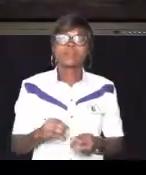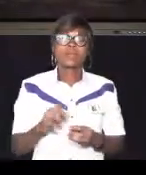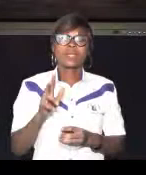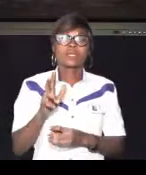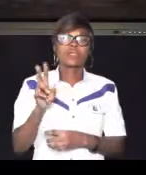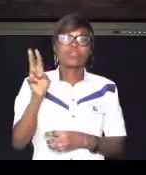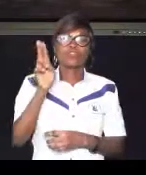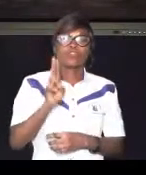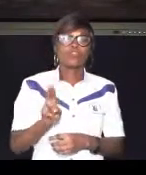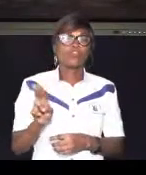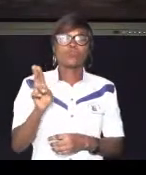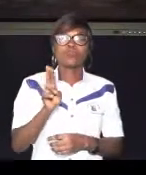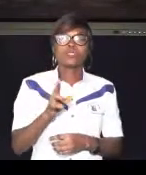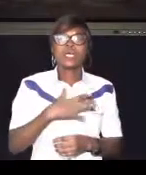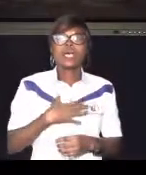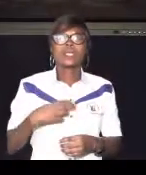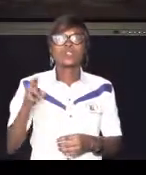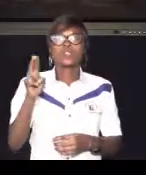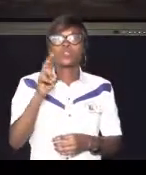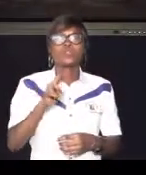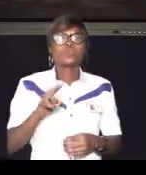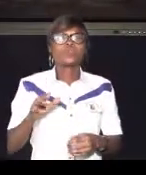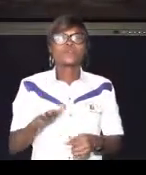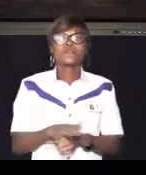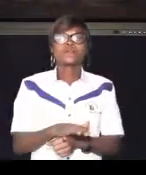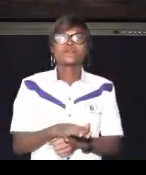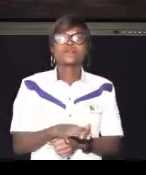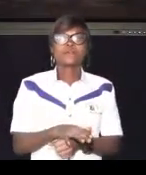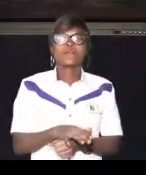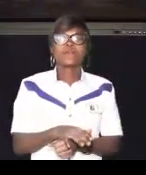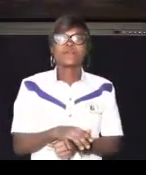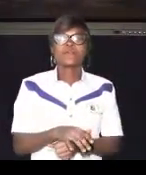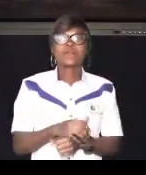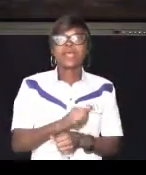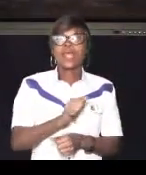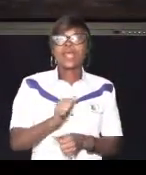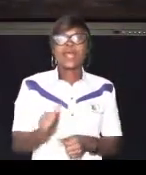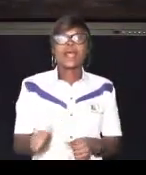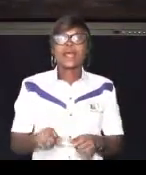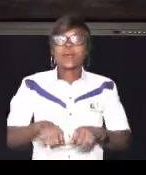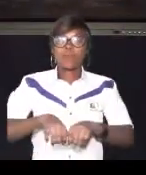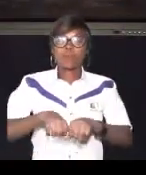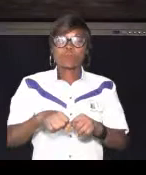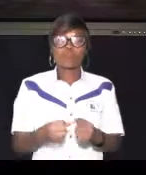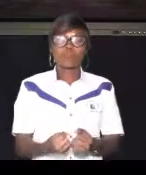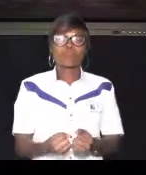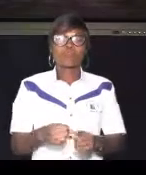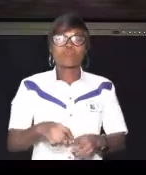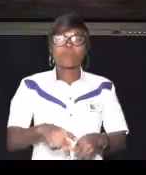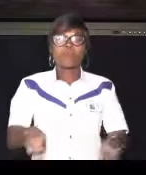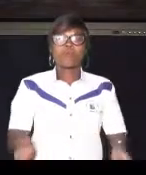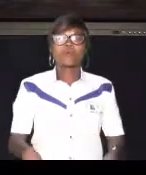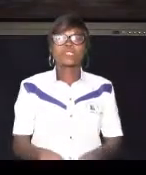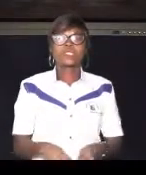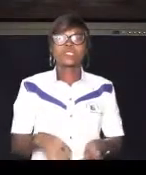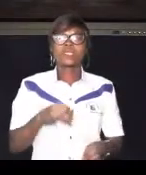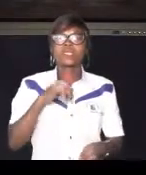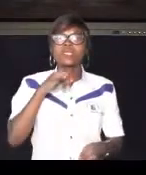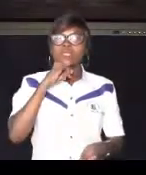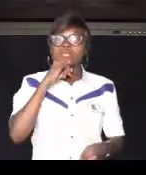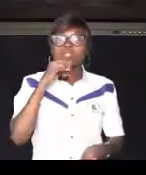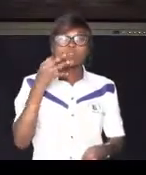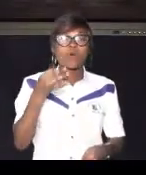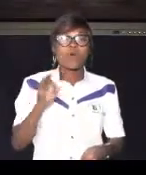3, use and useful. Use. A broken pot is of no